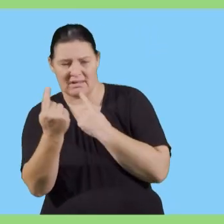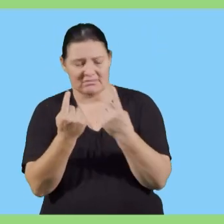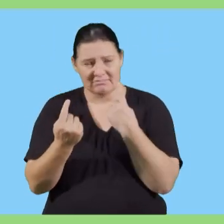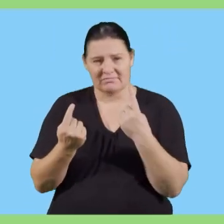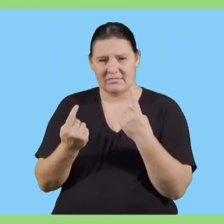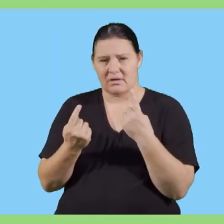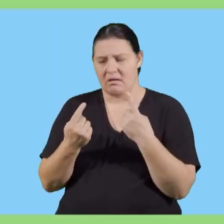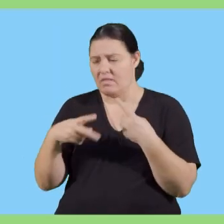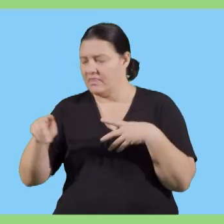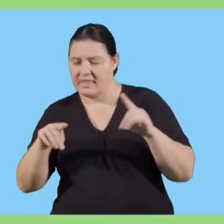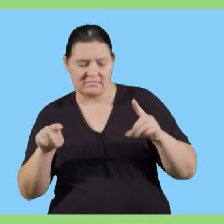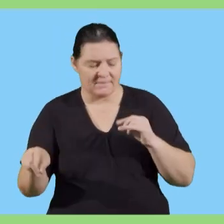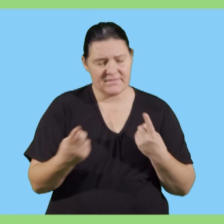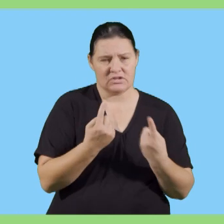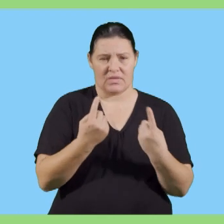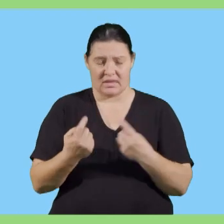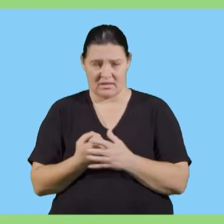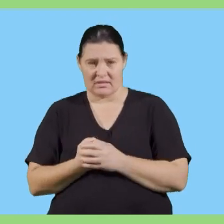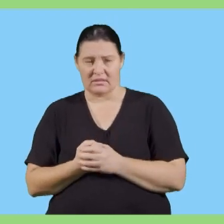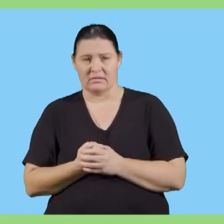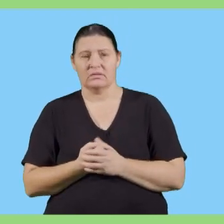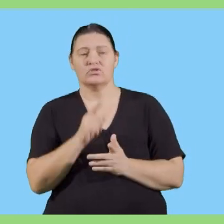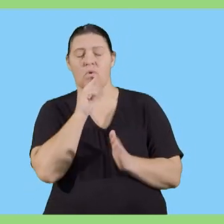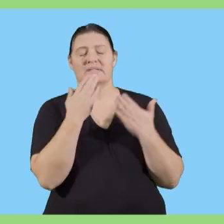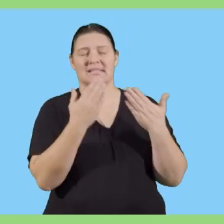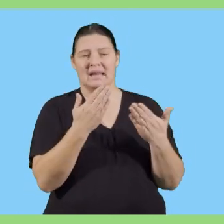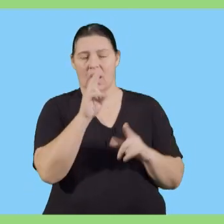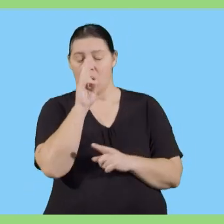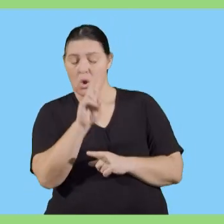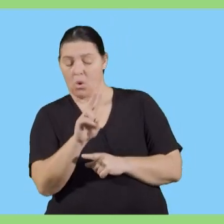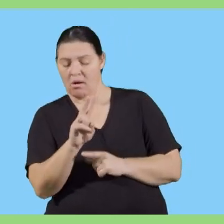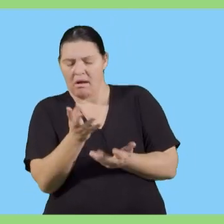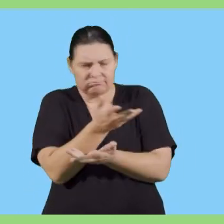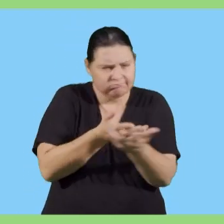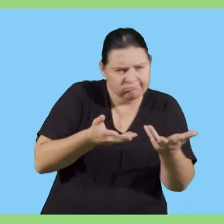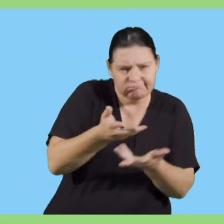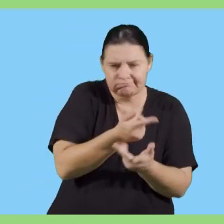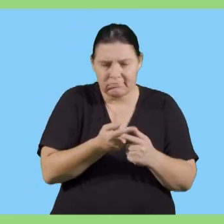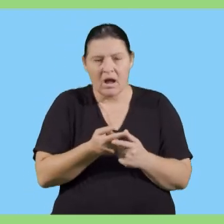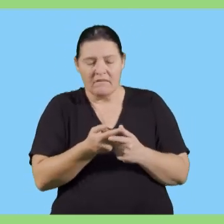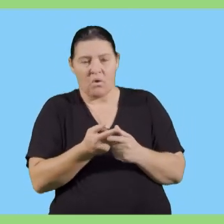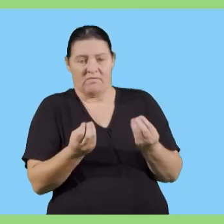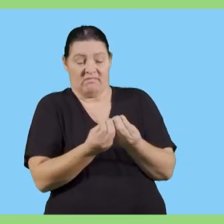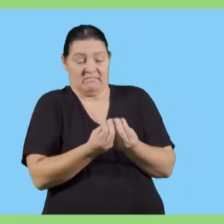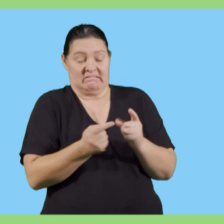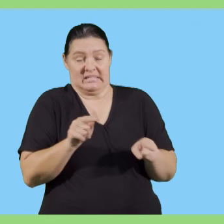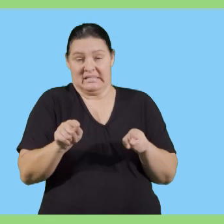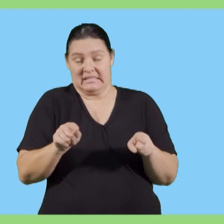that looks at those interactions between organisms and also between organisms and their environment.